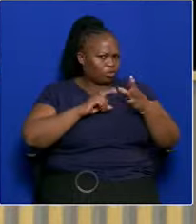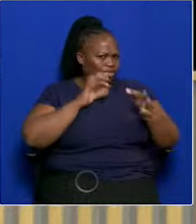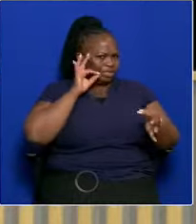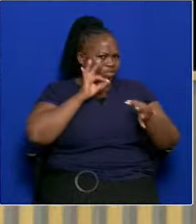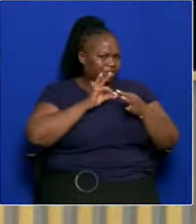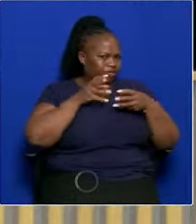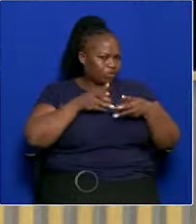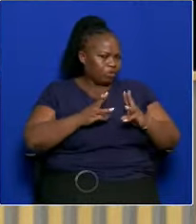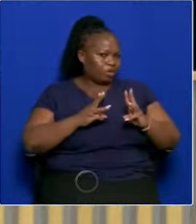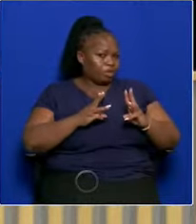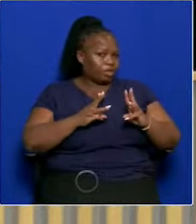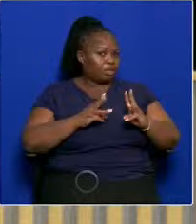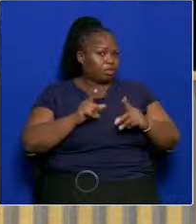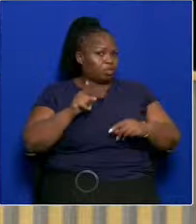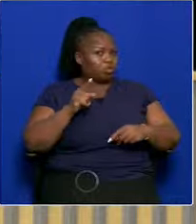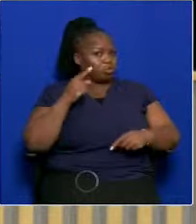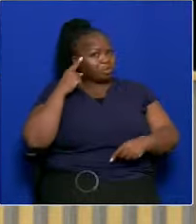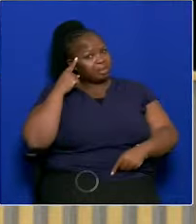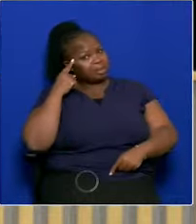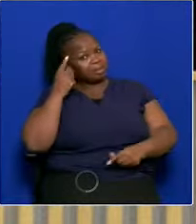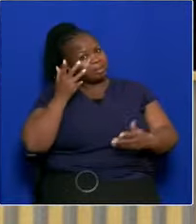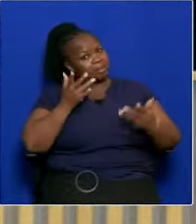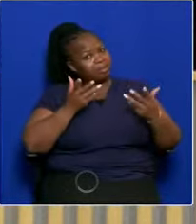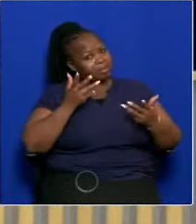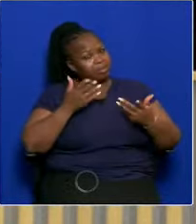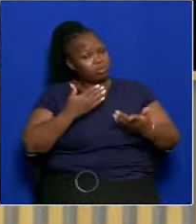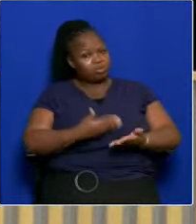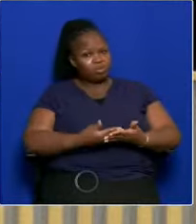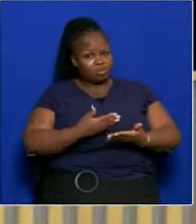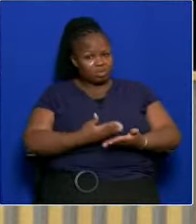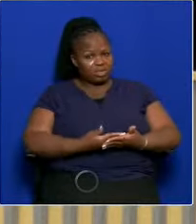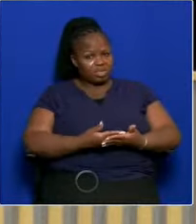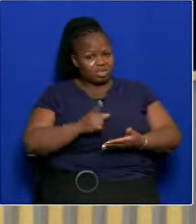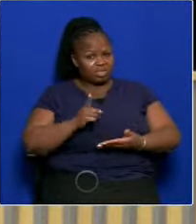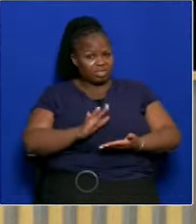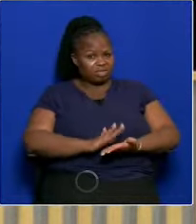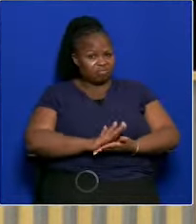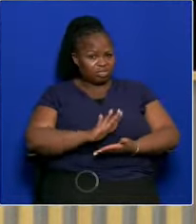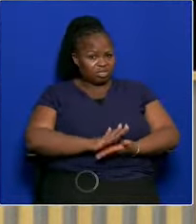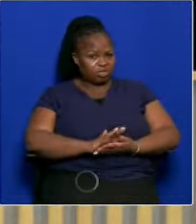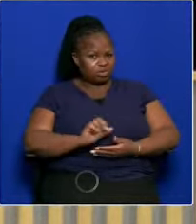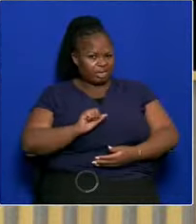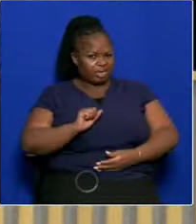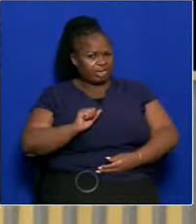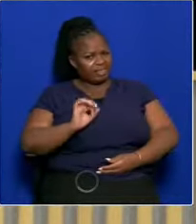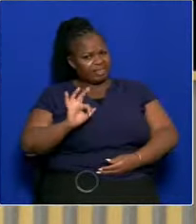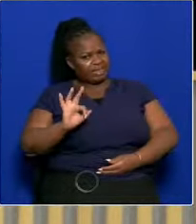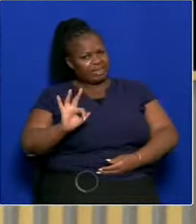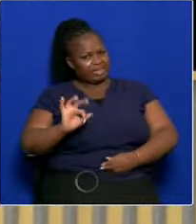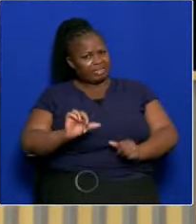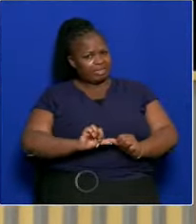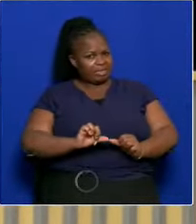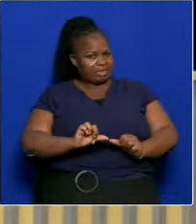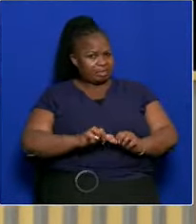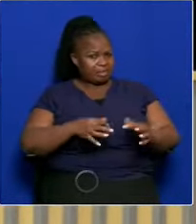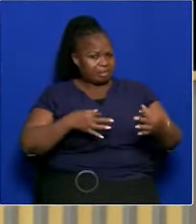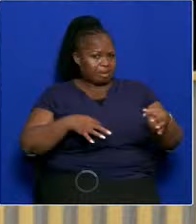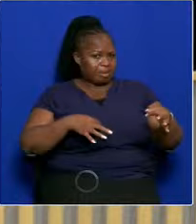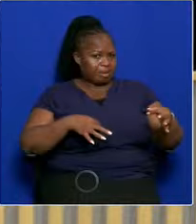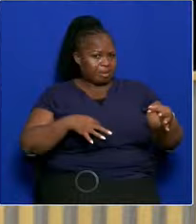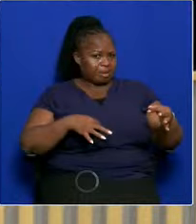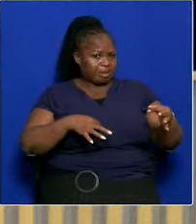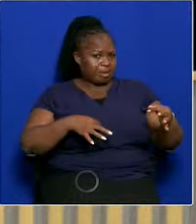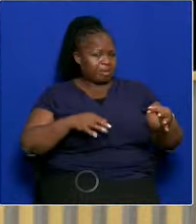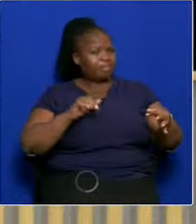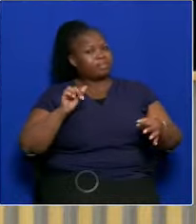not practical to have this printed on an A3 size paper and for you to then give